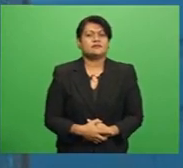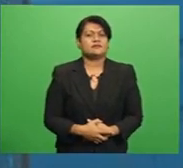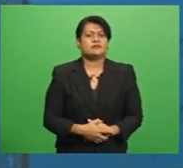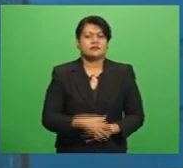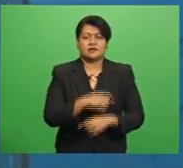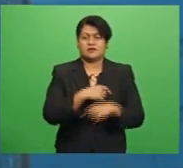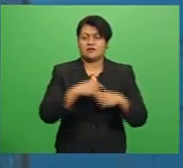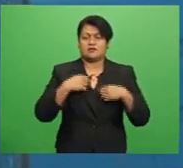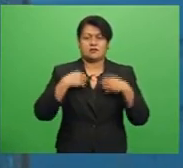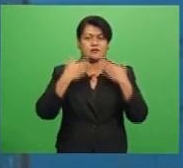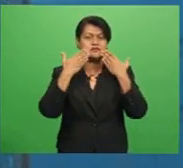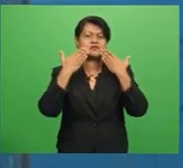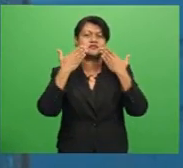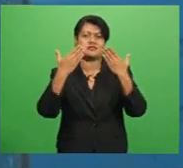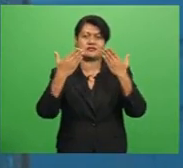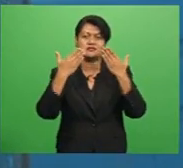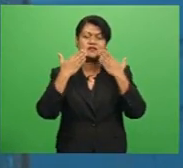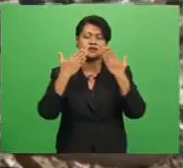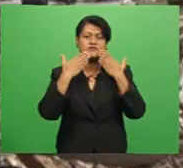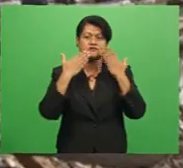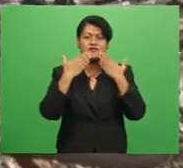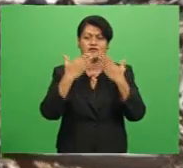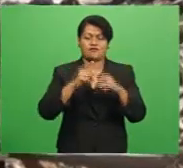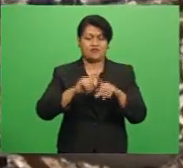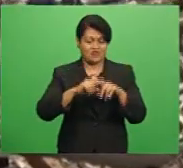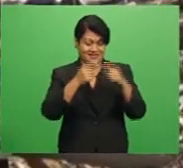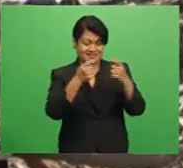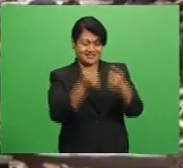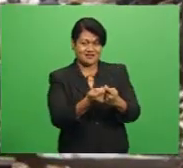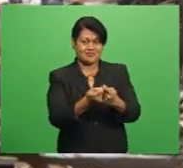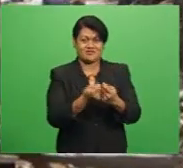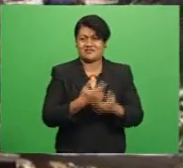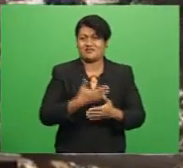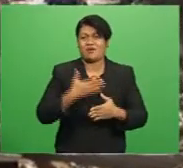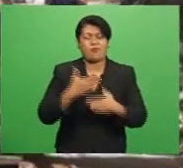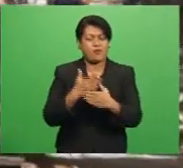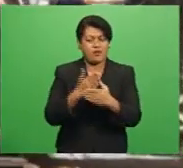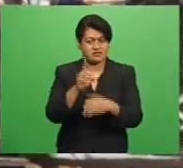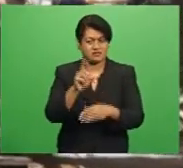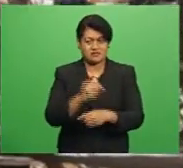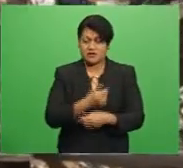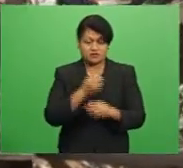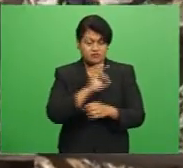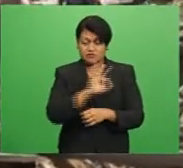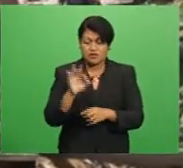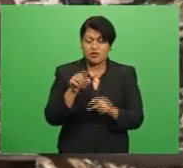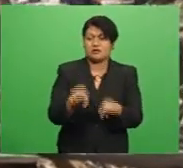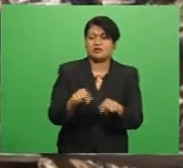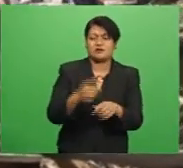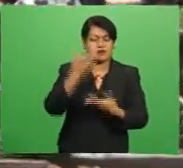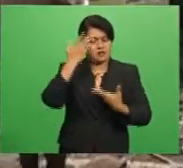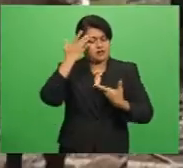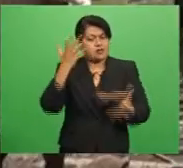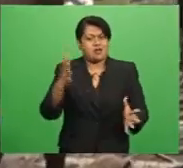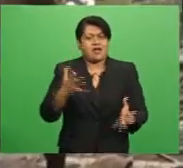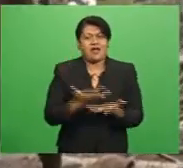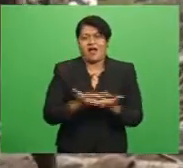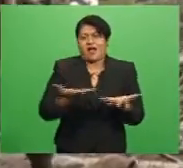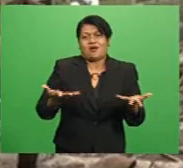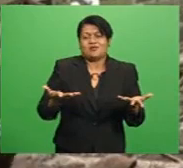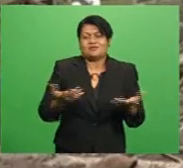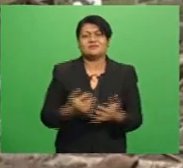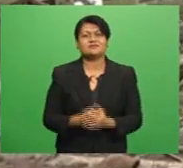We are so grateful for the huge task they are doing. It's not easy. If they're not here, I don't know. We won't be able to do it.